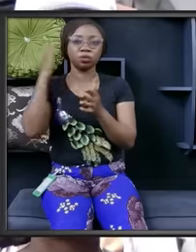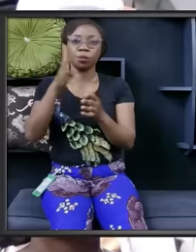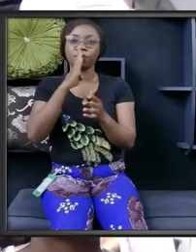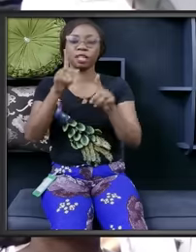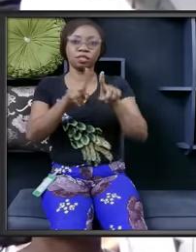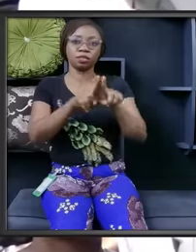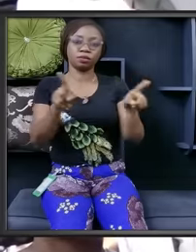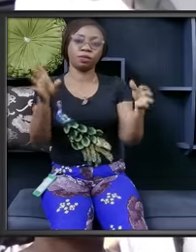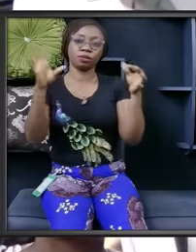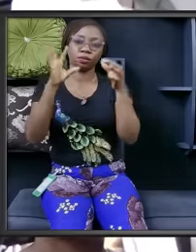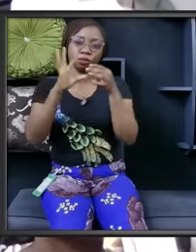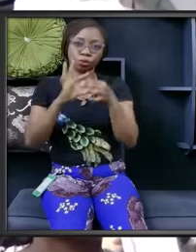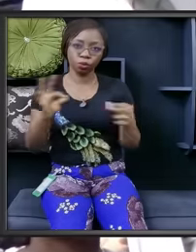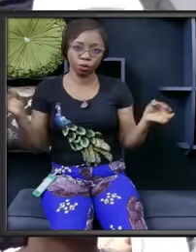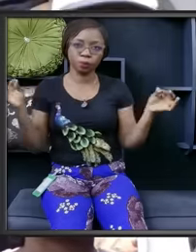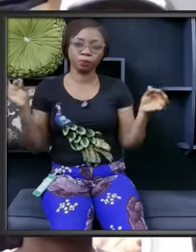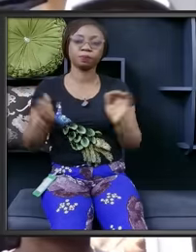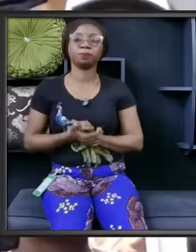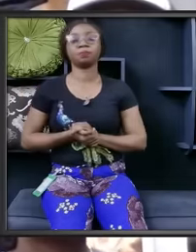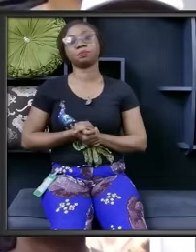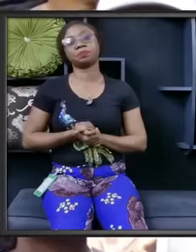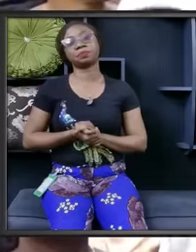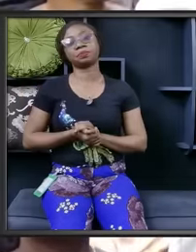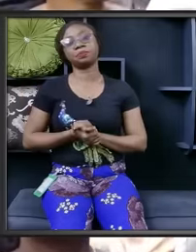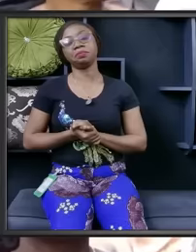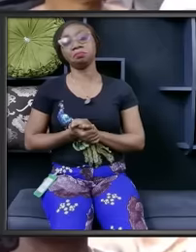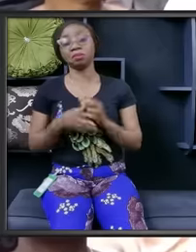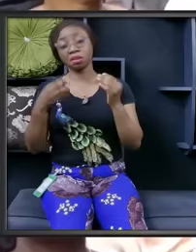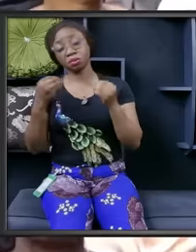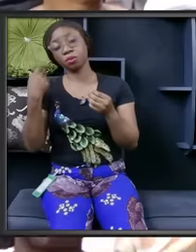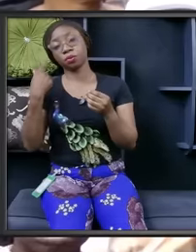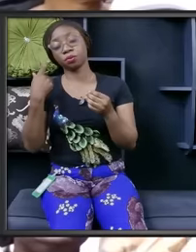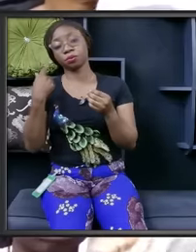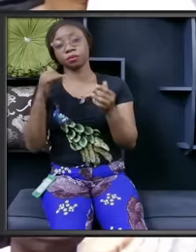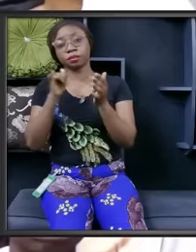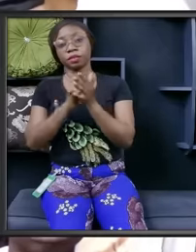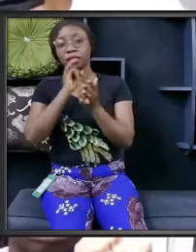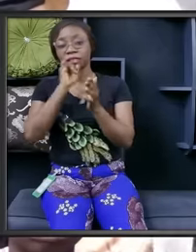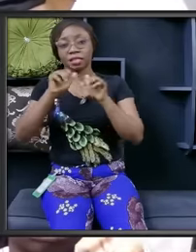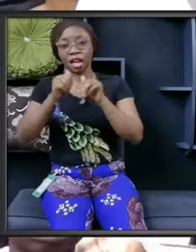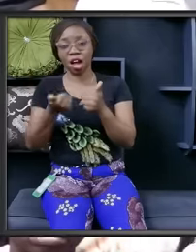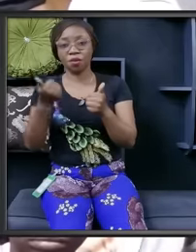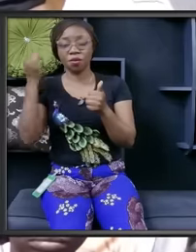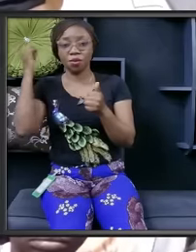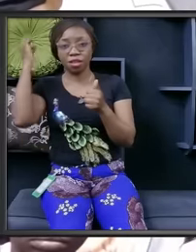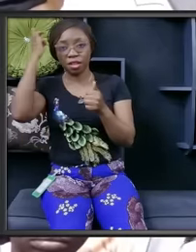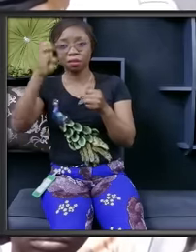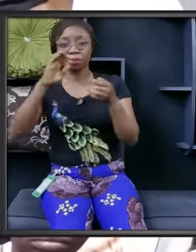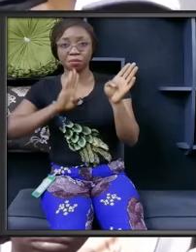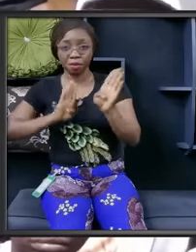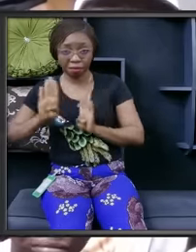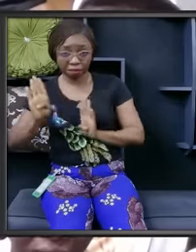the husband. Okay. But continue. Okay. So the thing be said, that is how he has been behaving.